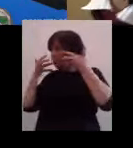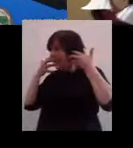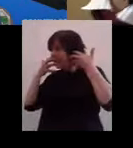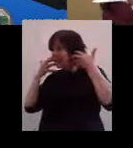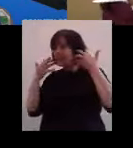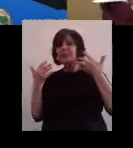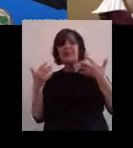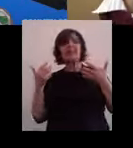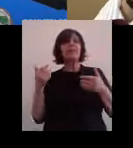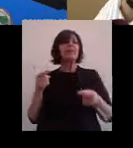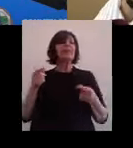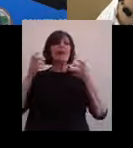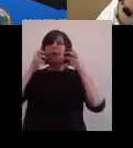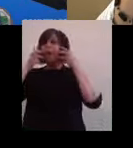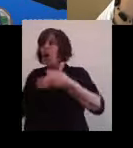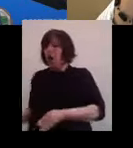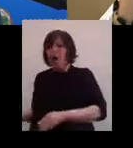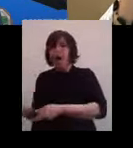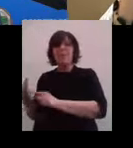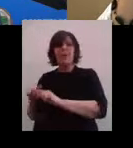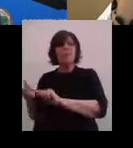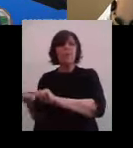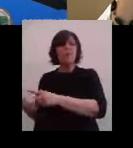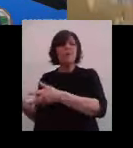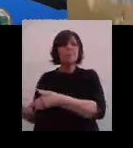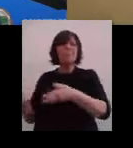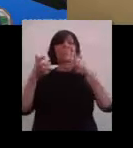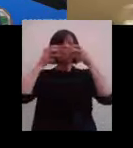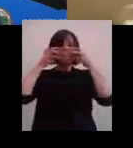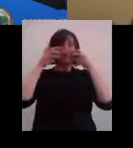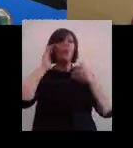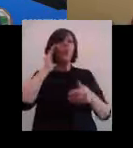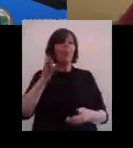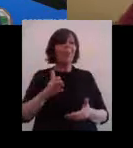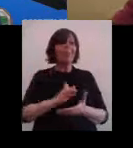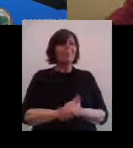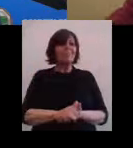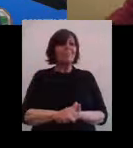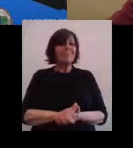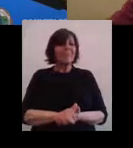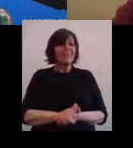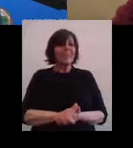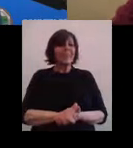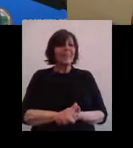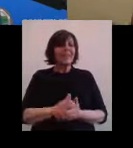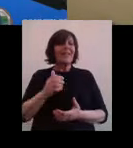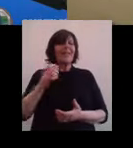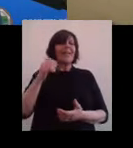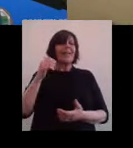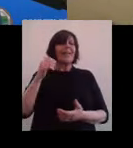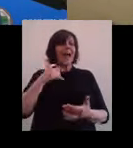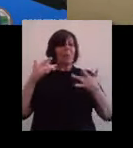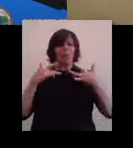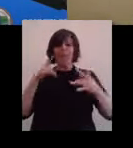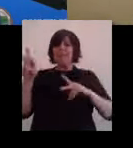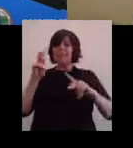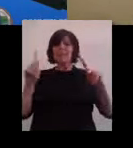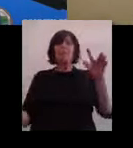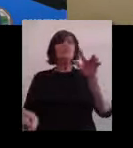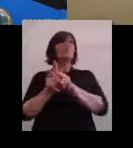as the people are far enough away, but we'll be wearing our masks, and I'm worried about these individuals showing up and not wearing their masks. We